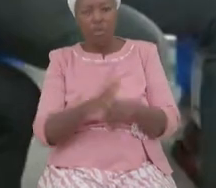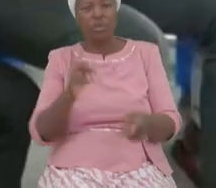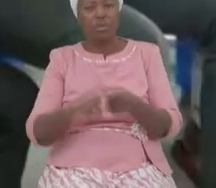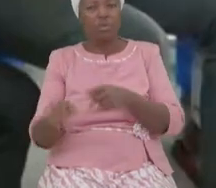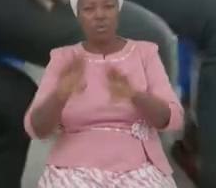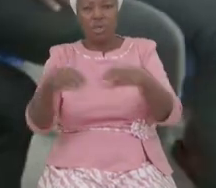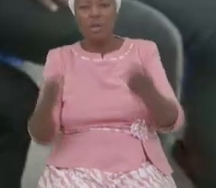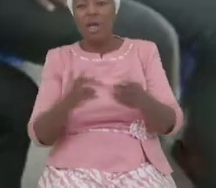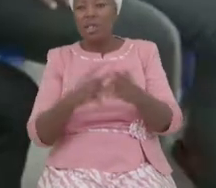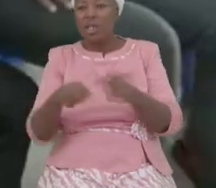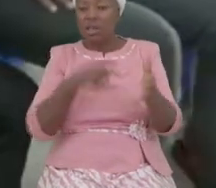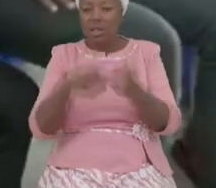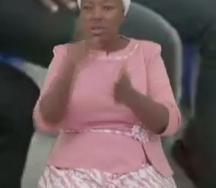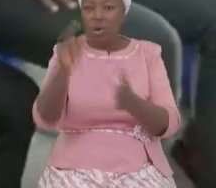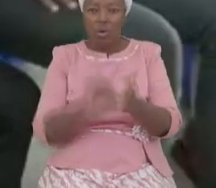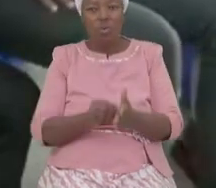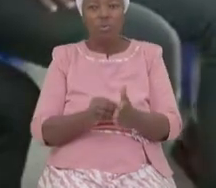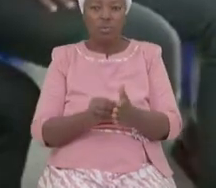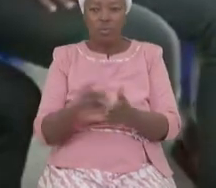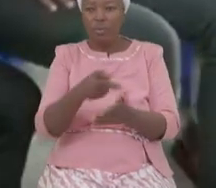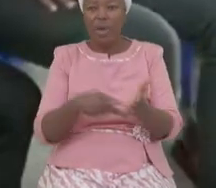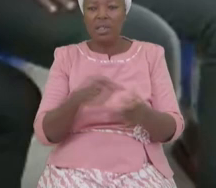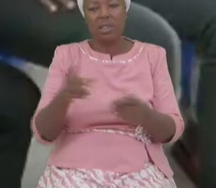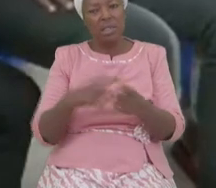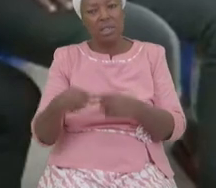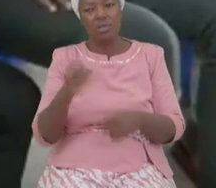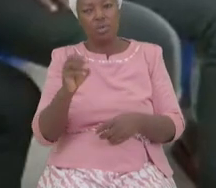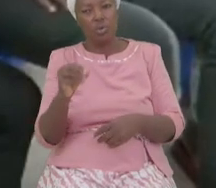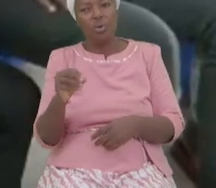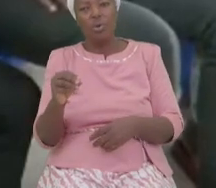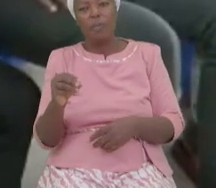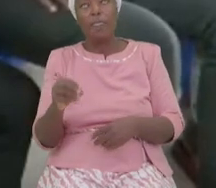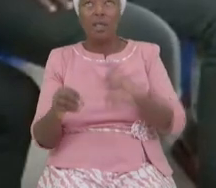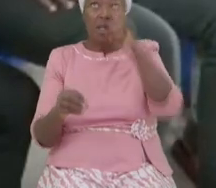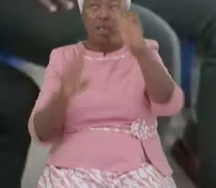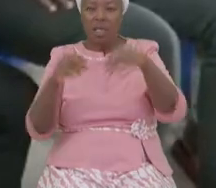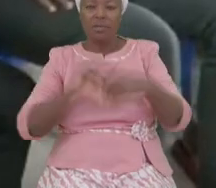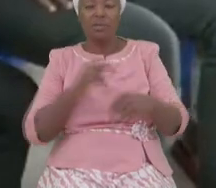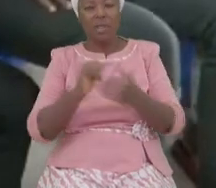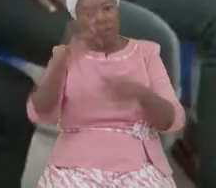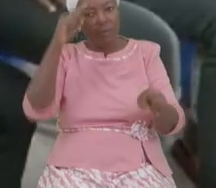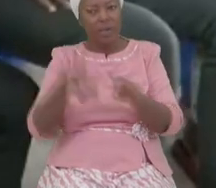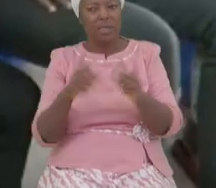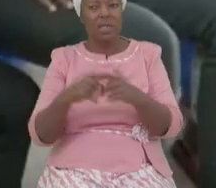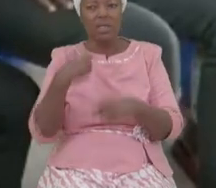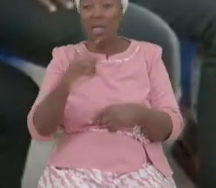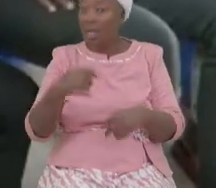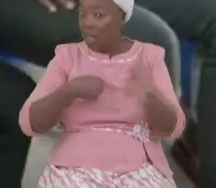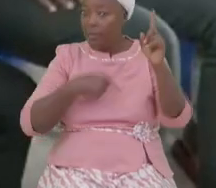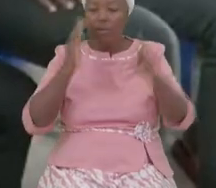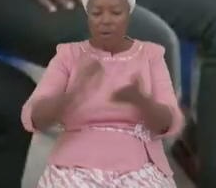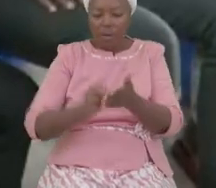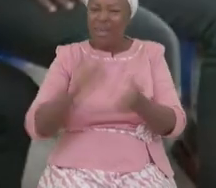and this is your part. And so he gives us the covenant, and he says, I will write